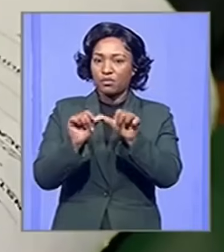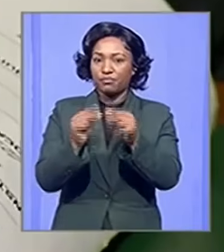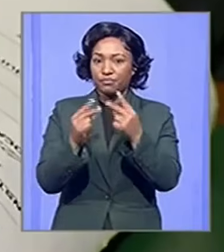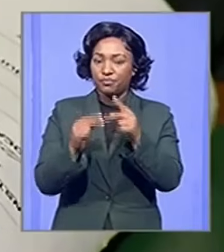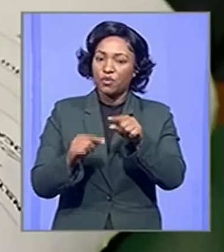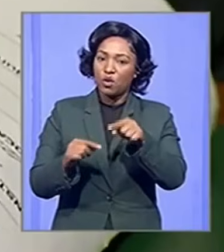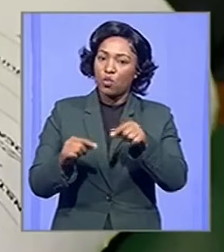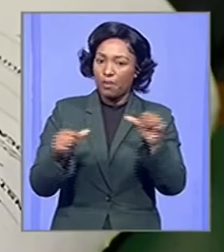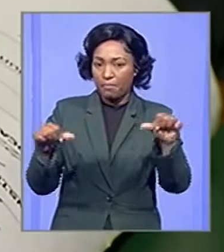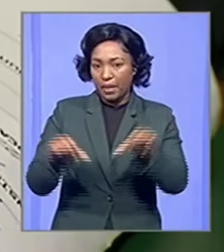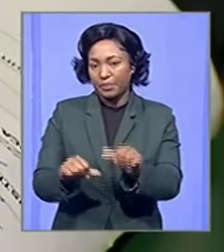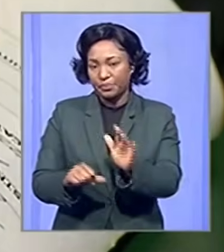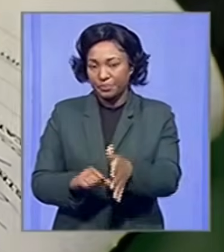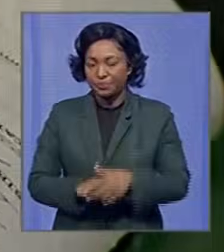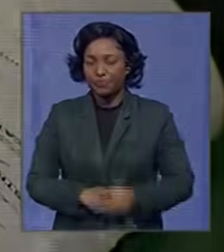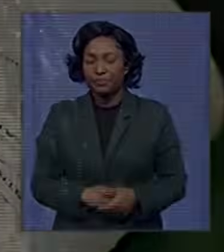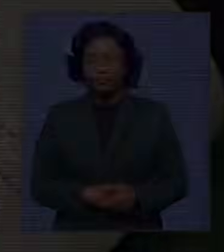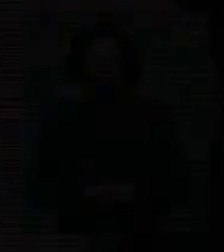khutla.